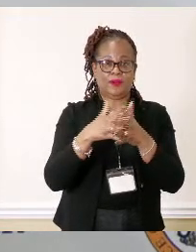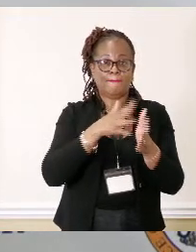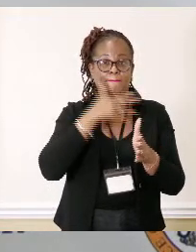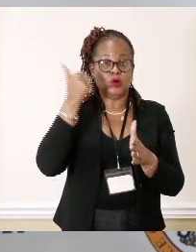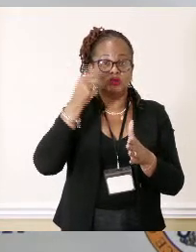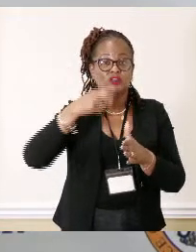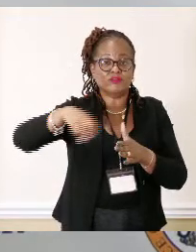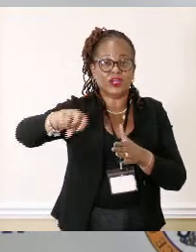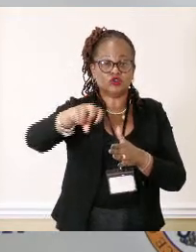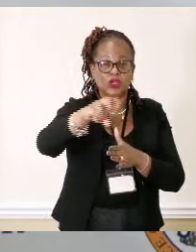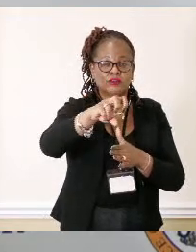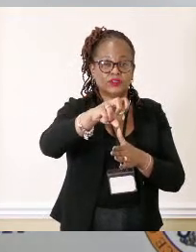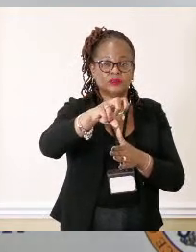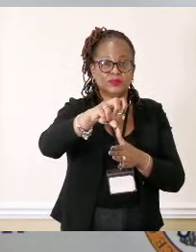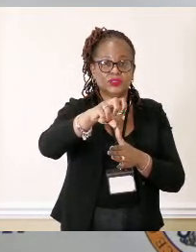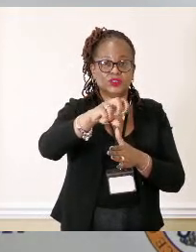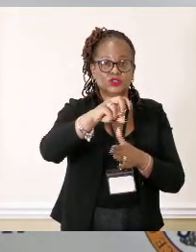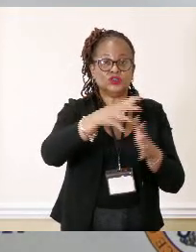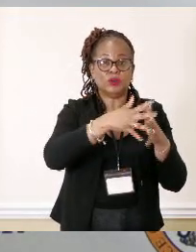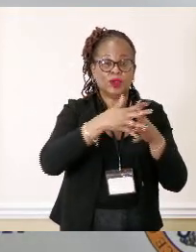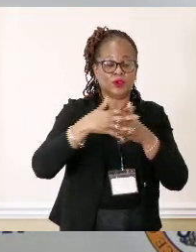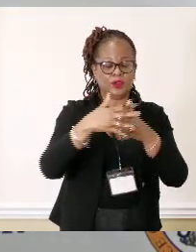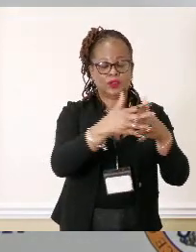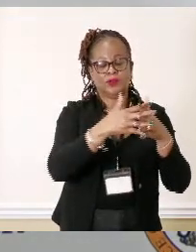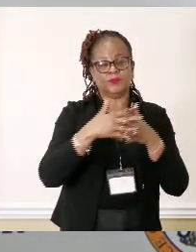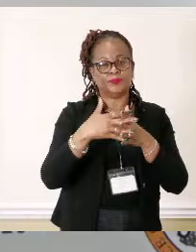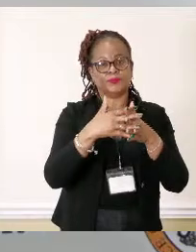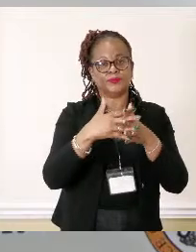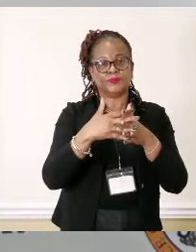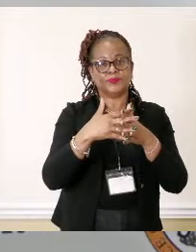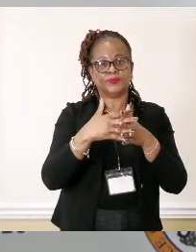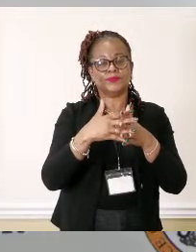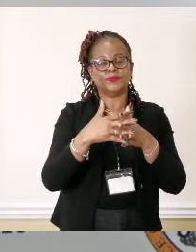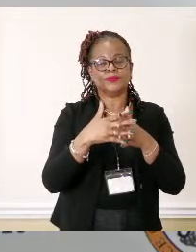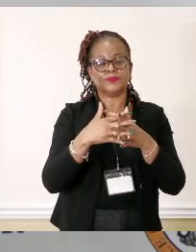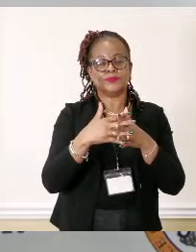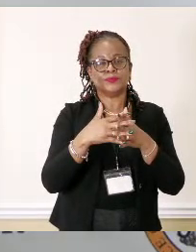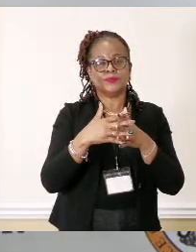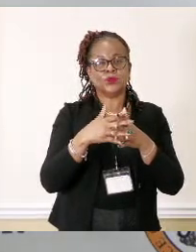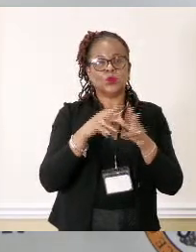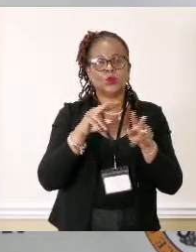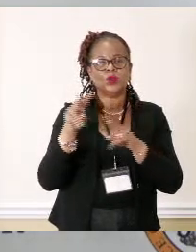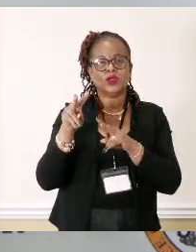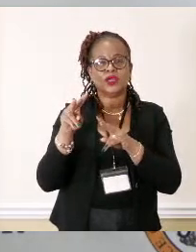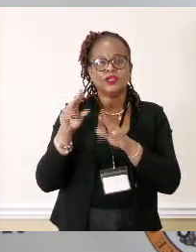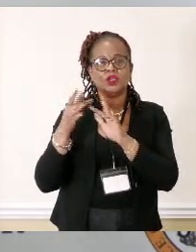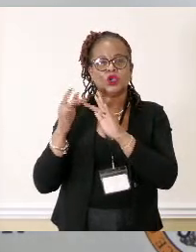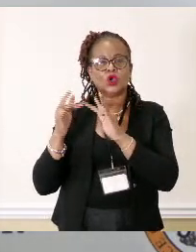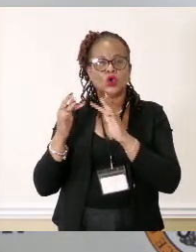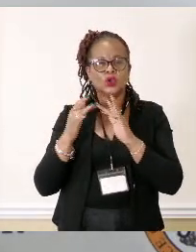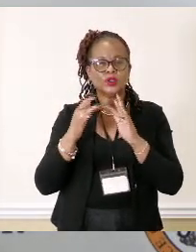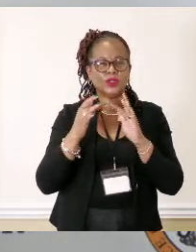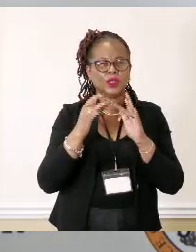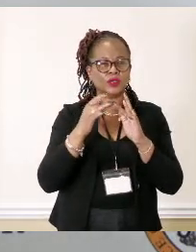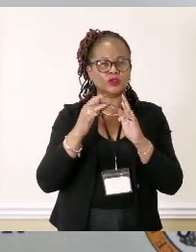our travel has been to the United States. When we look at the contact